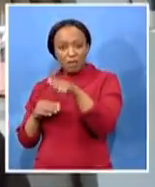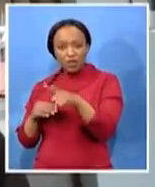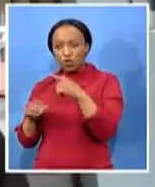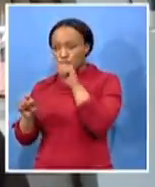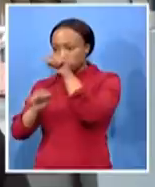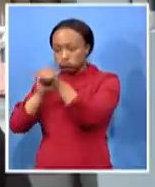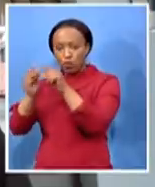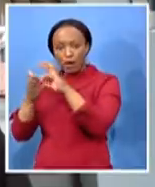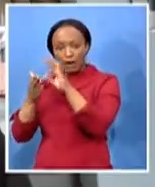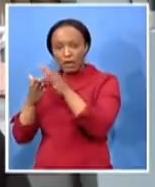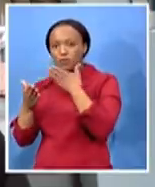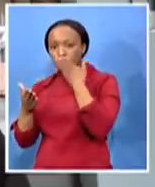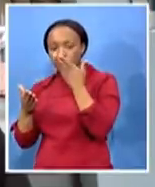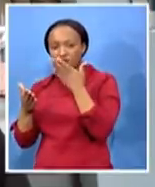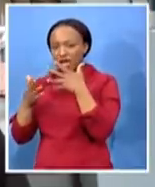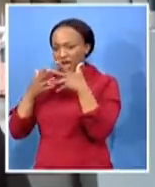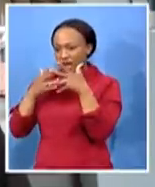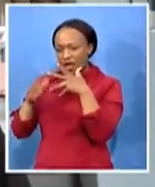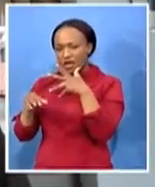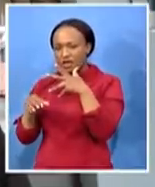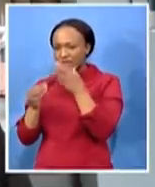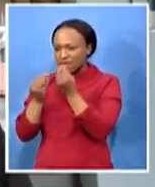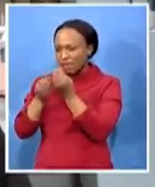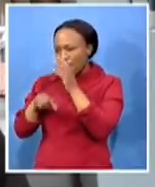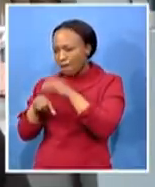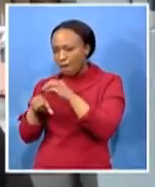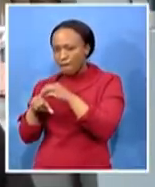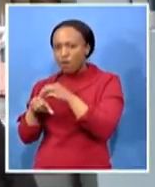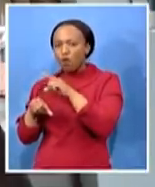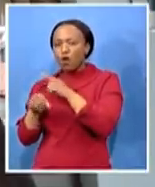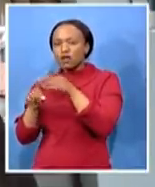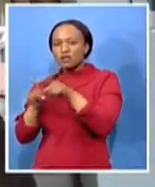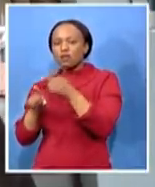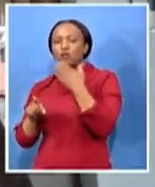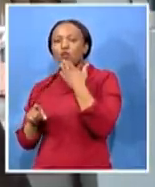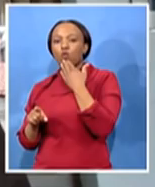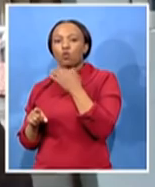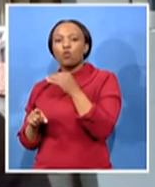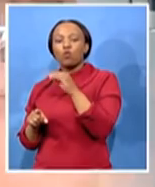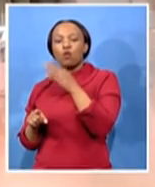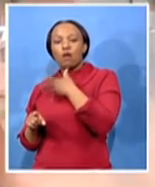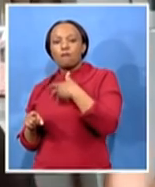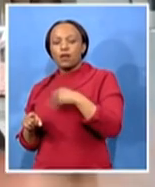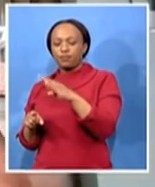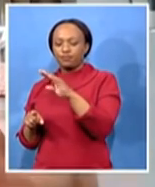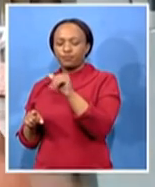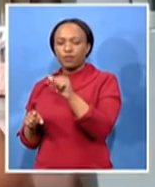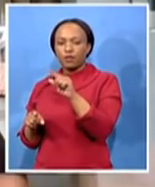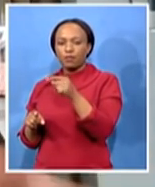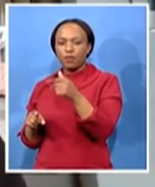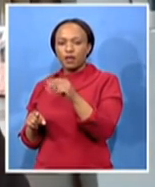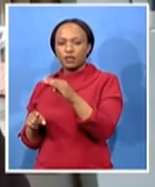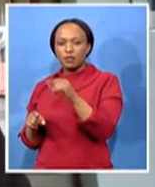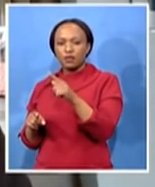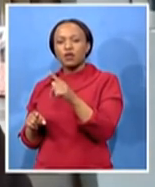in their closets, as Madam Batamini would speak, go, just do the right thing. The law must take its course. He mustn't